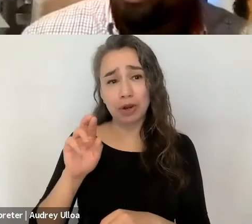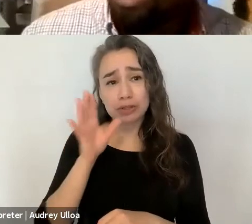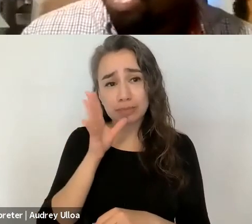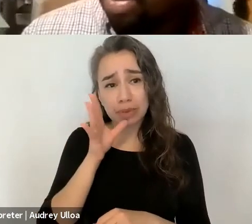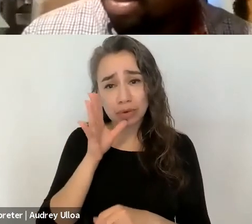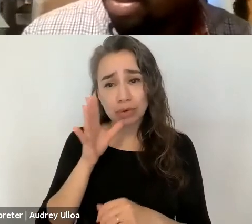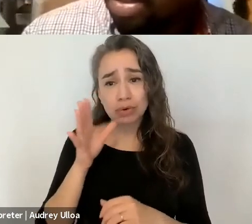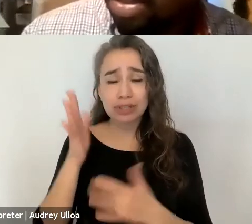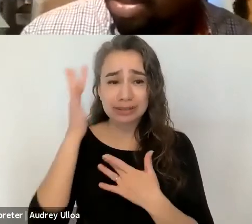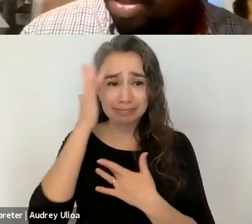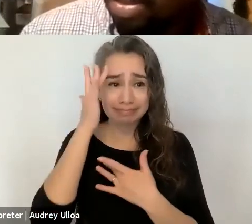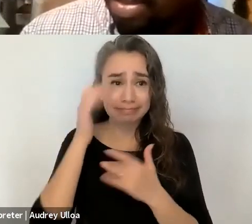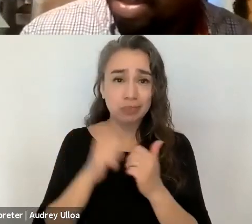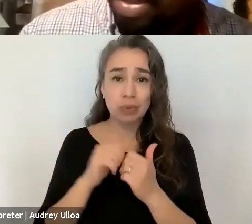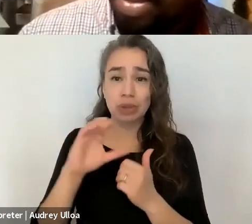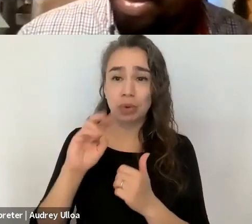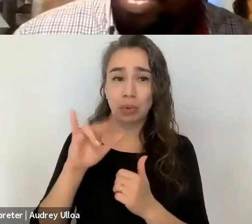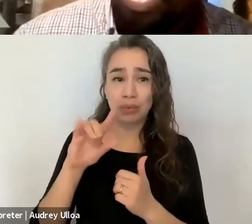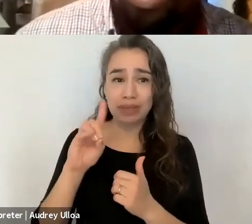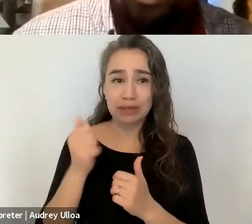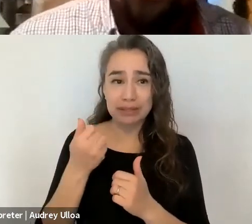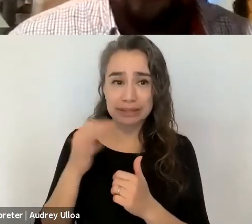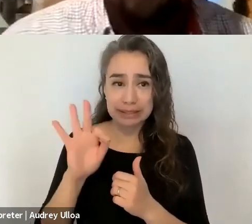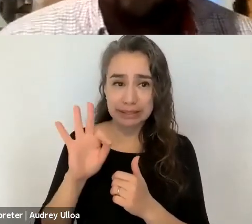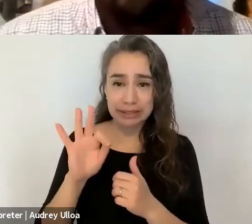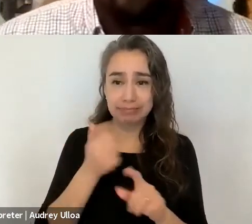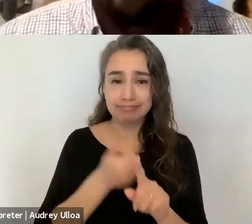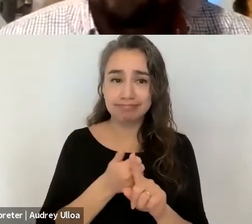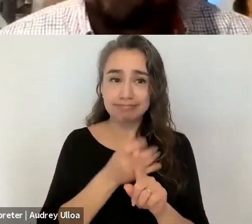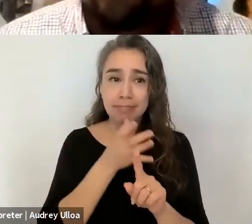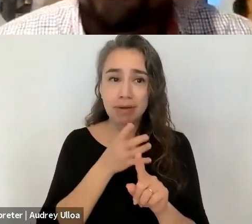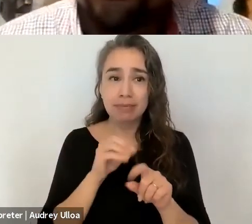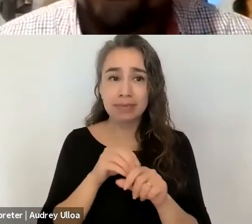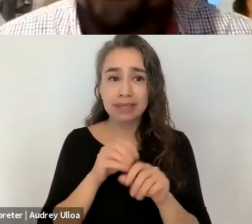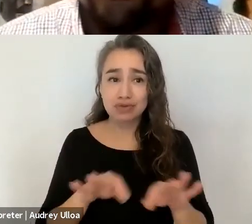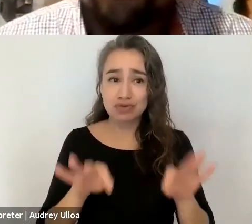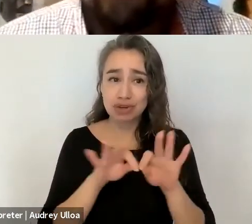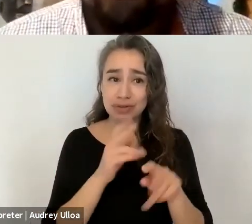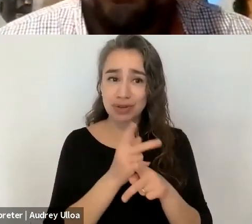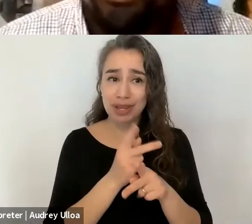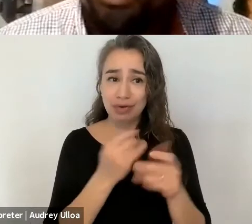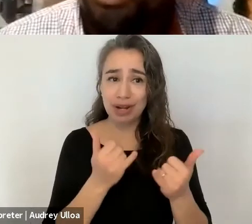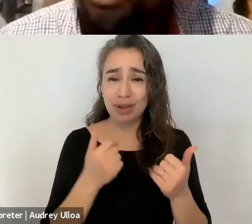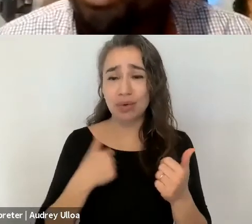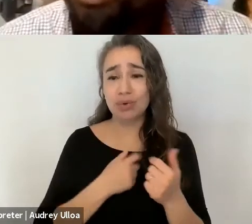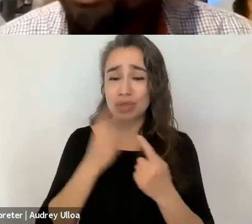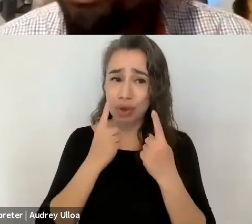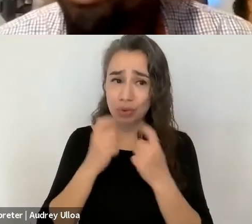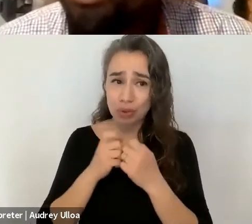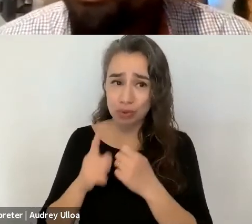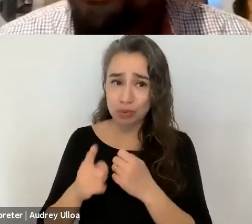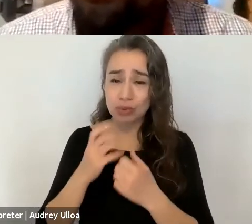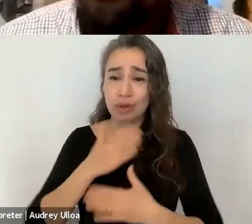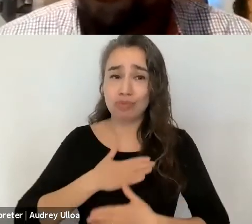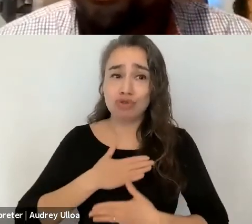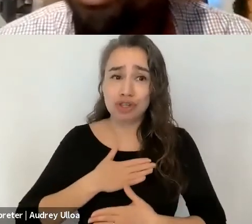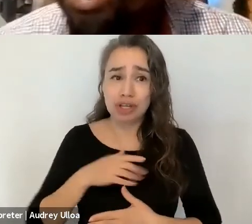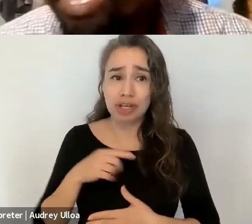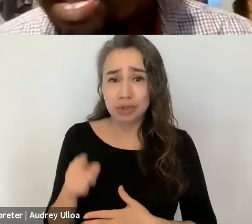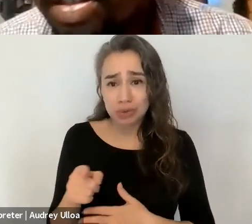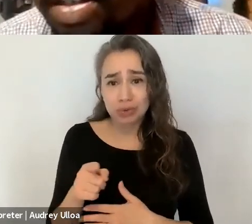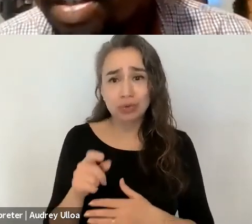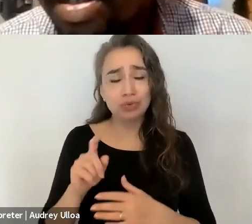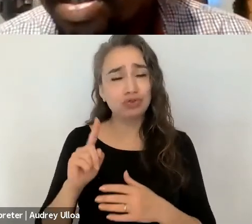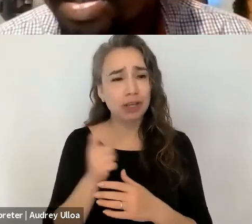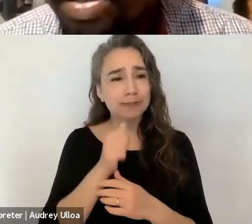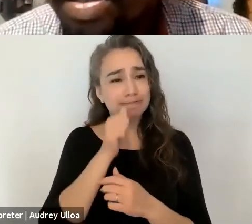COVID-19 and she's in critical care right now. So our thoughts are with you and we just appreciate you being such a trooper and